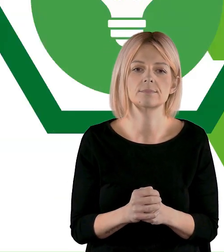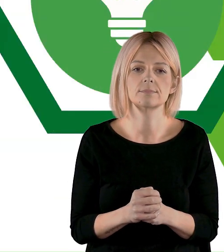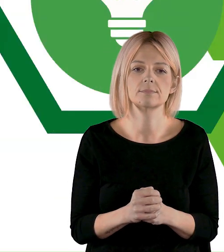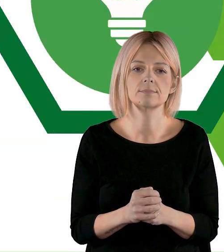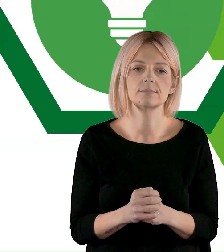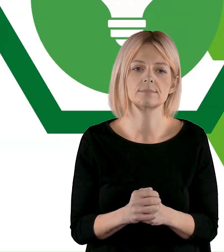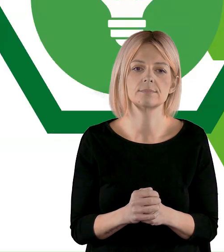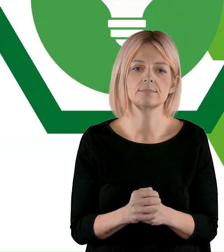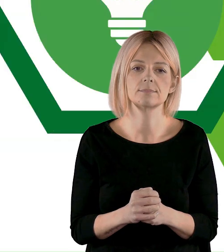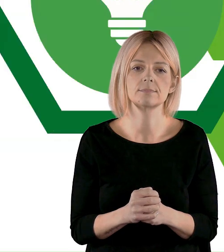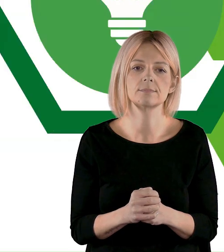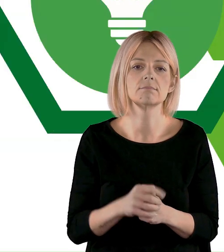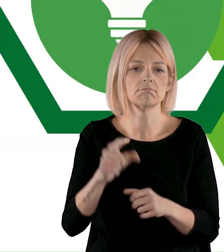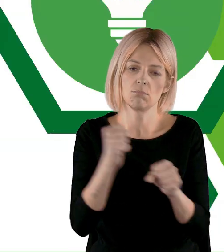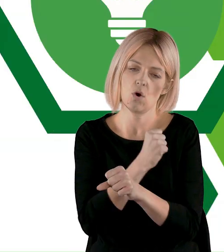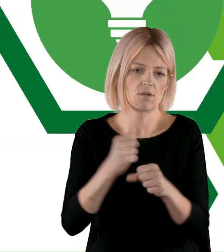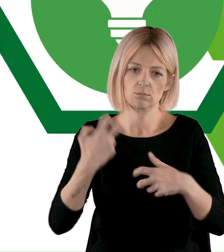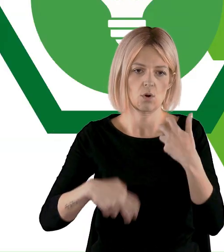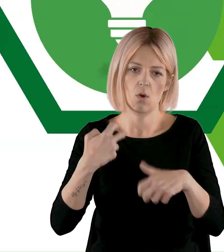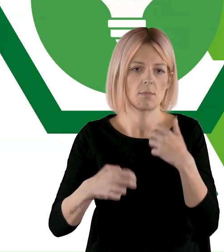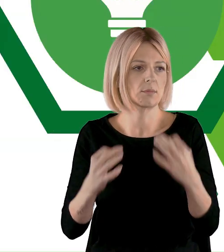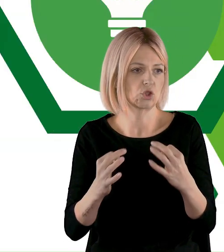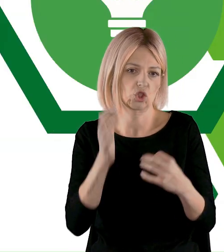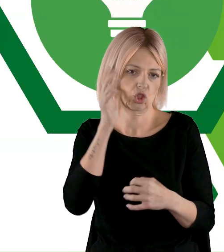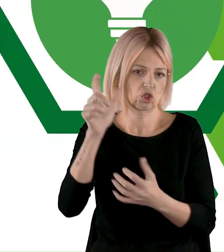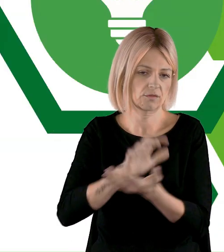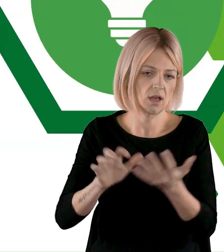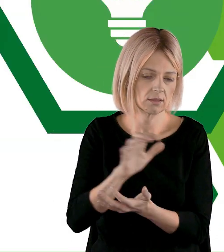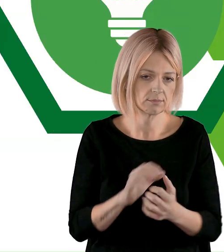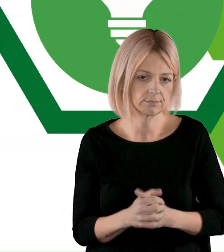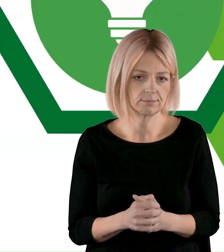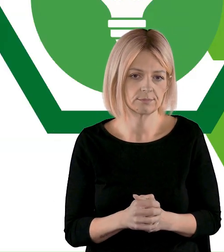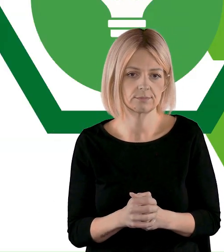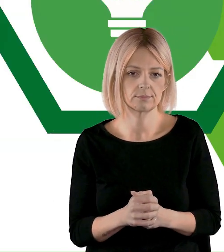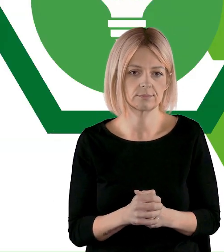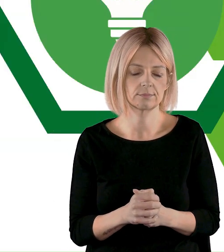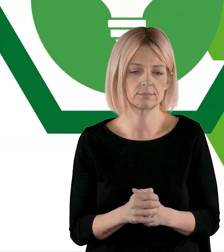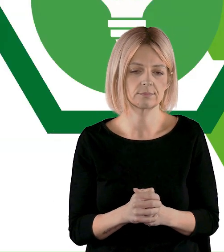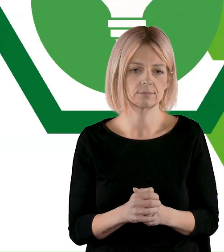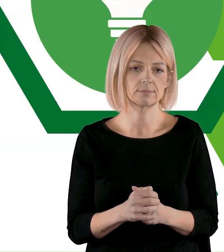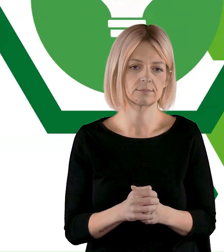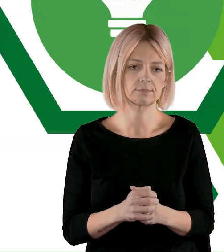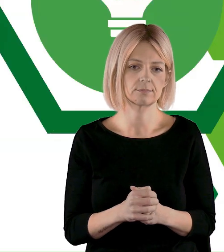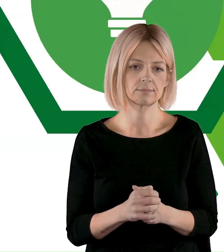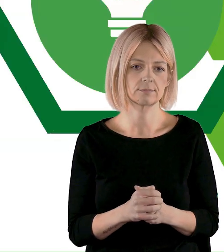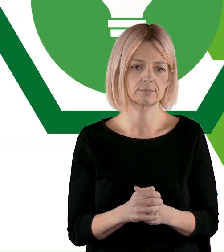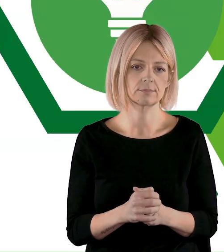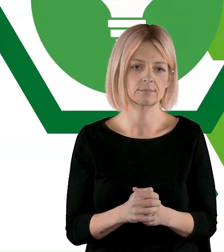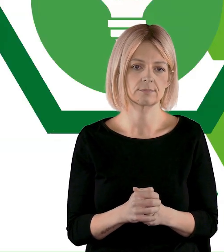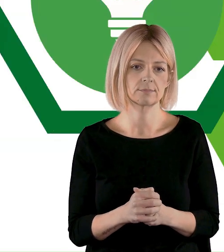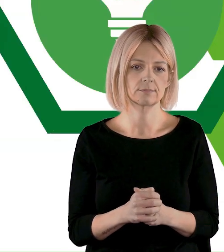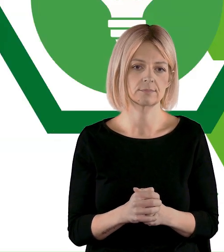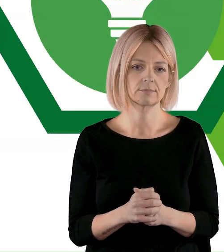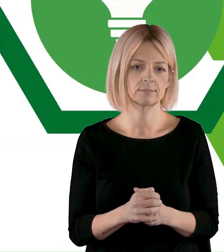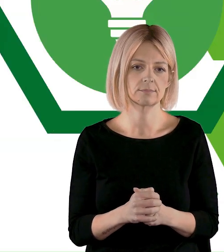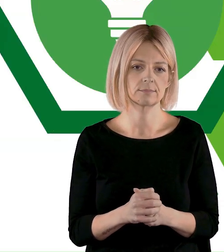major challenges that our world faces these days. And green skills are very important because it can be